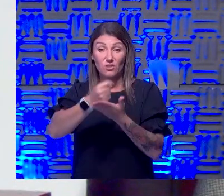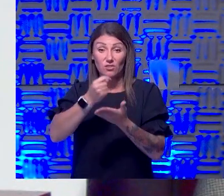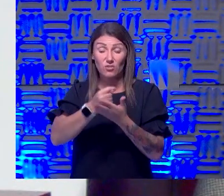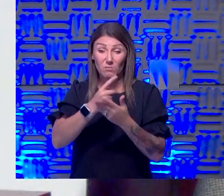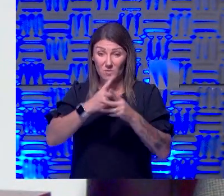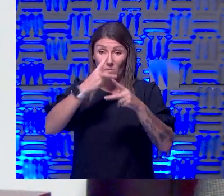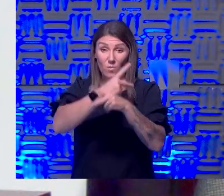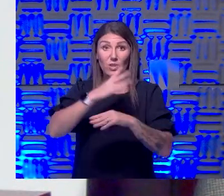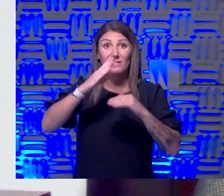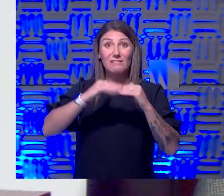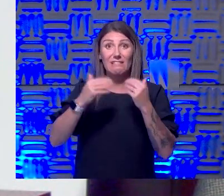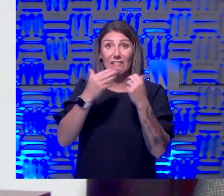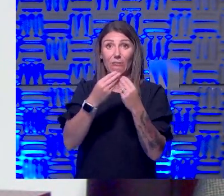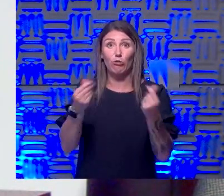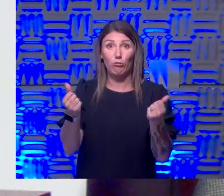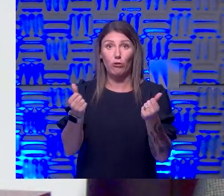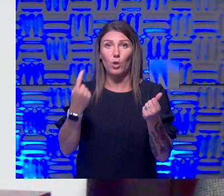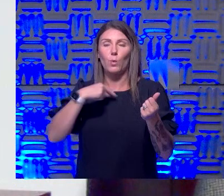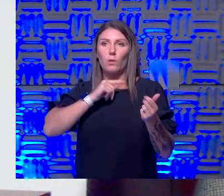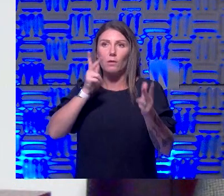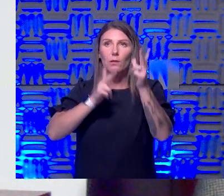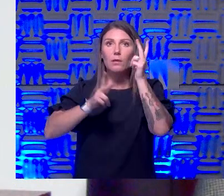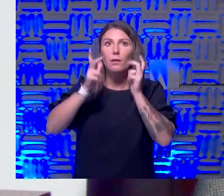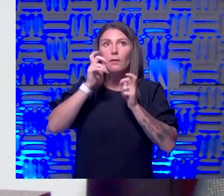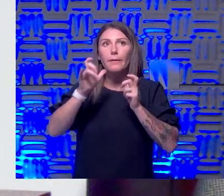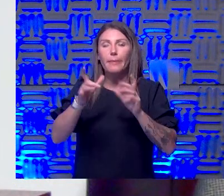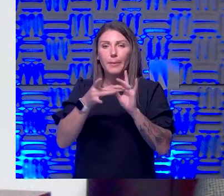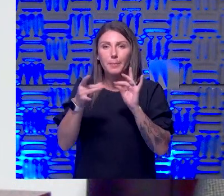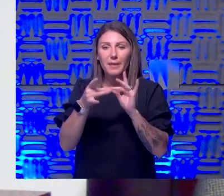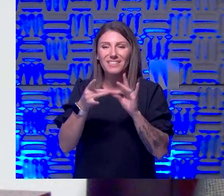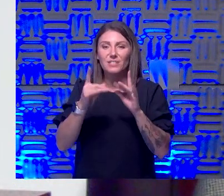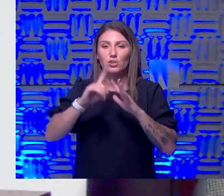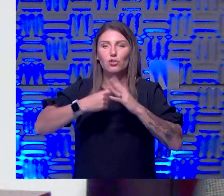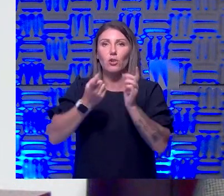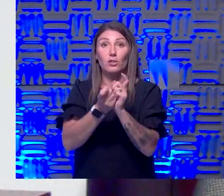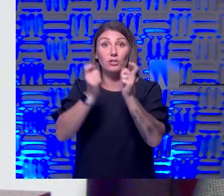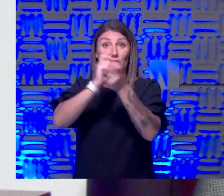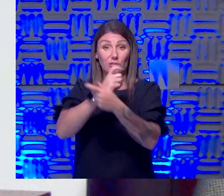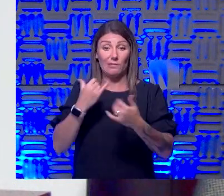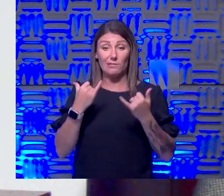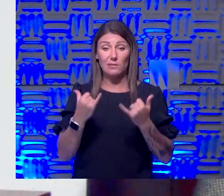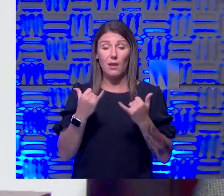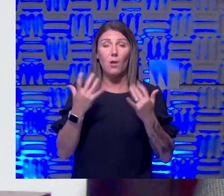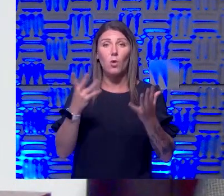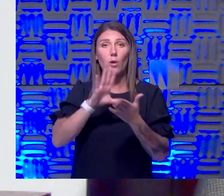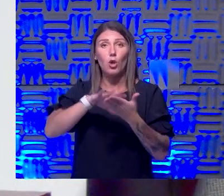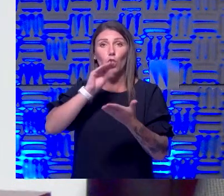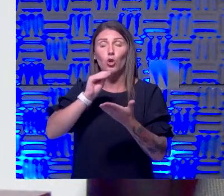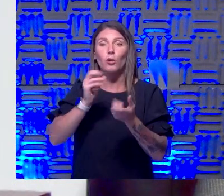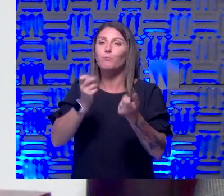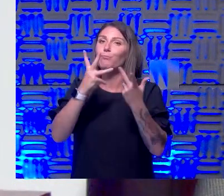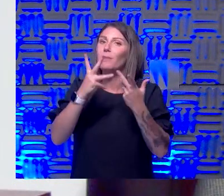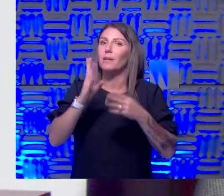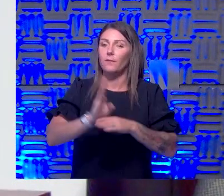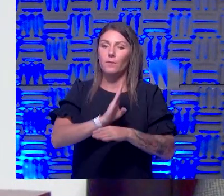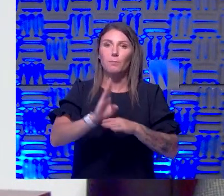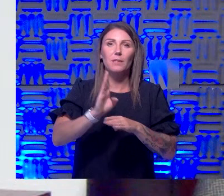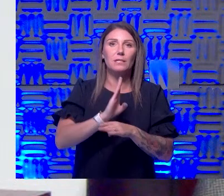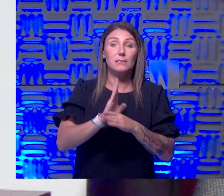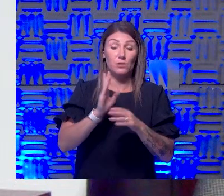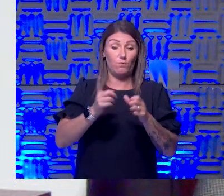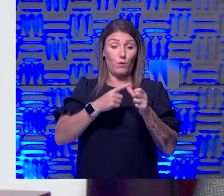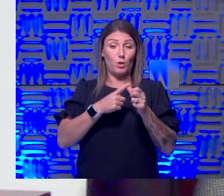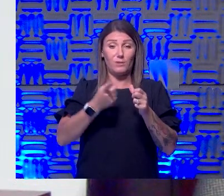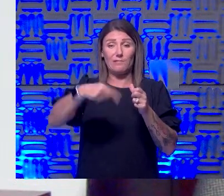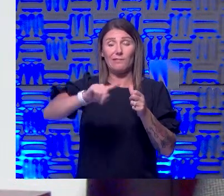cure. We're hearing that narrative start to change now. What we're learning from a number of our businesses is, first of all,